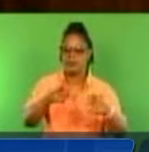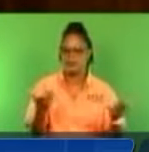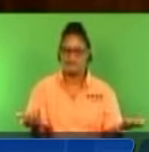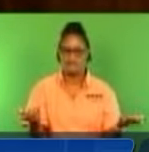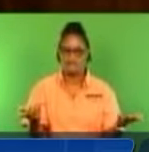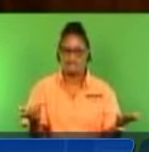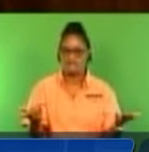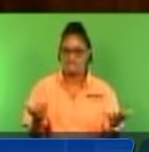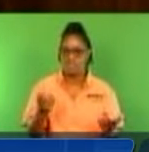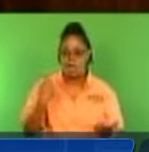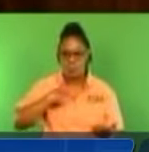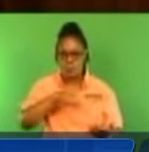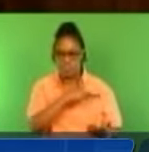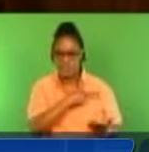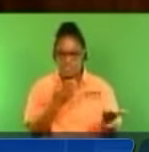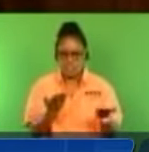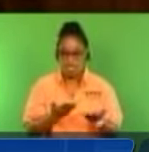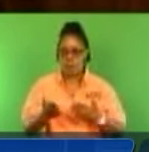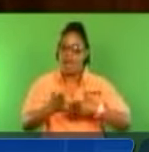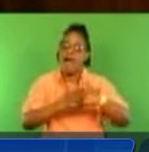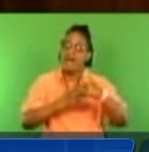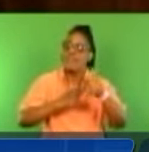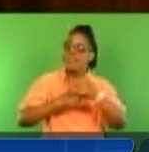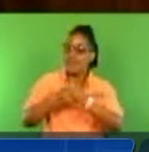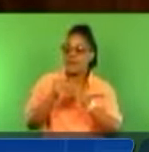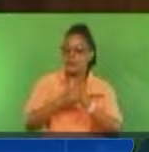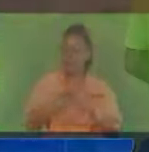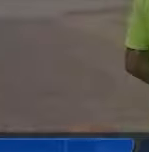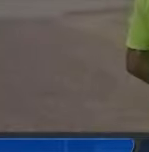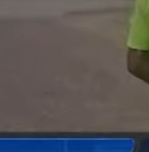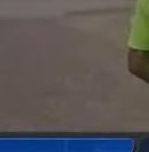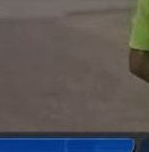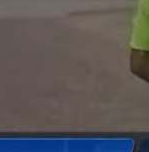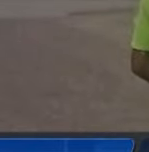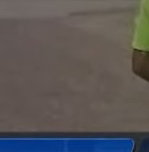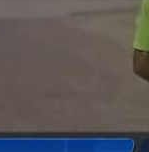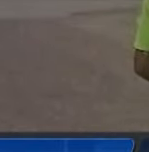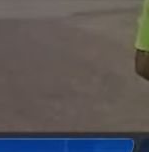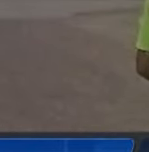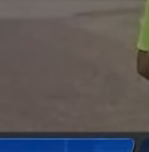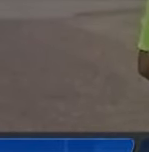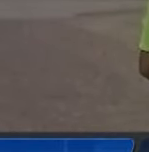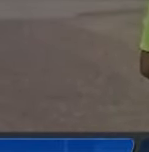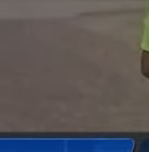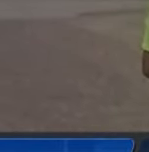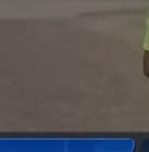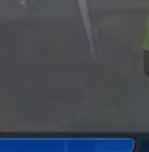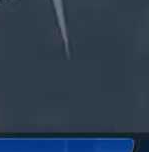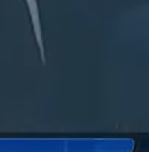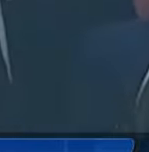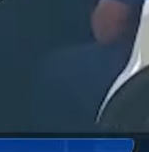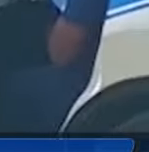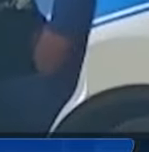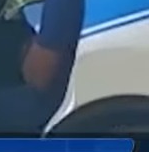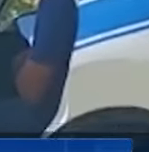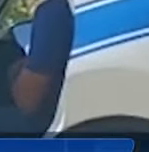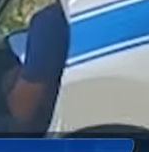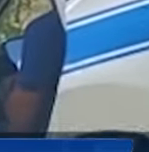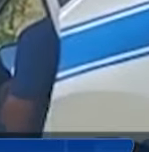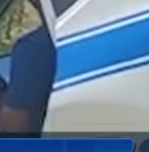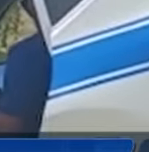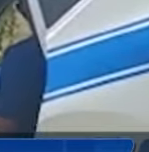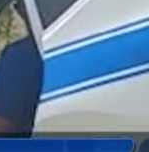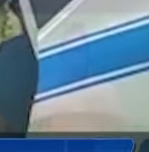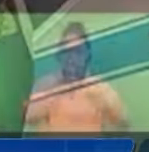Opposition leader Kamala Passat-Bissessa started a response to the budget by laying into the government's plan for crime, which she said left